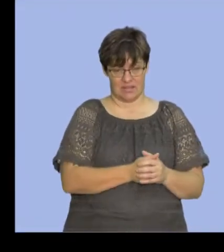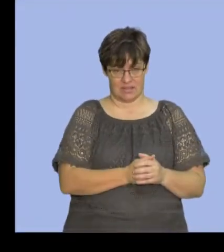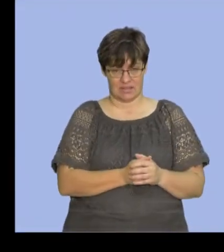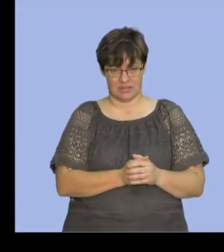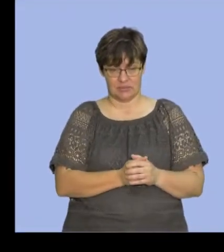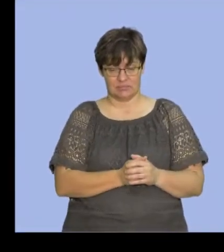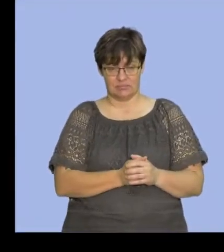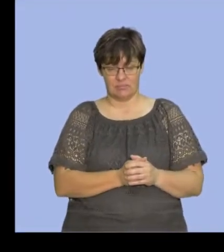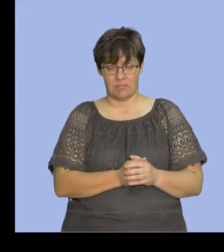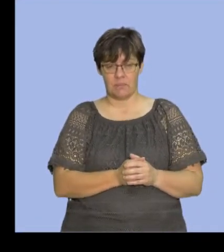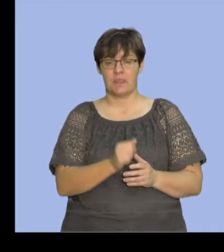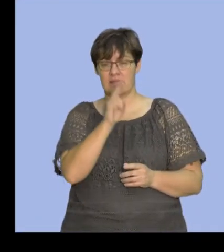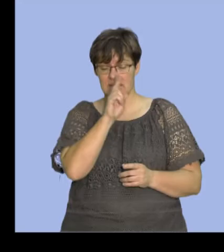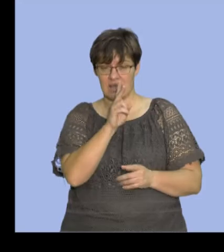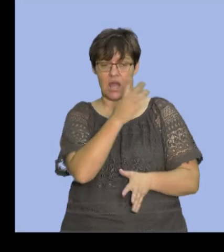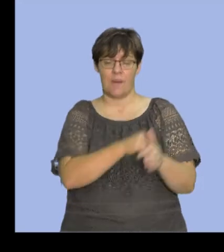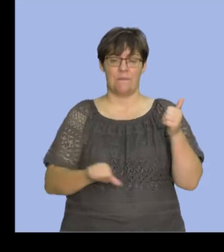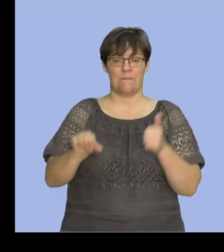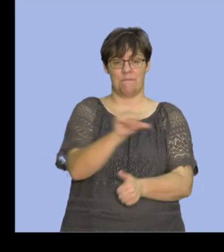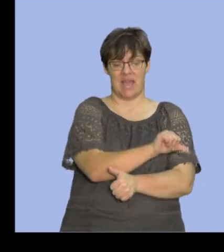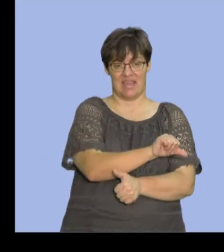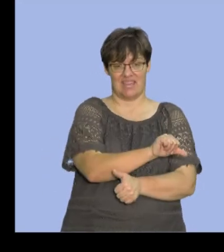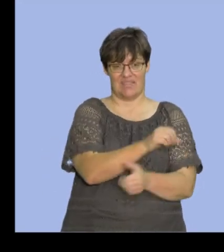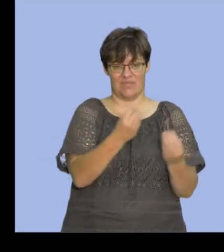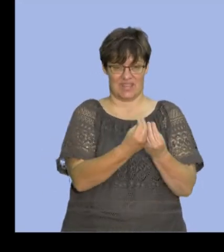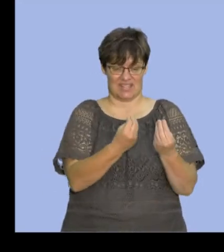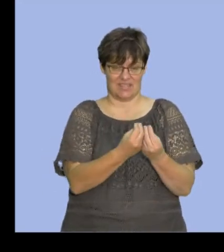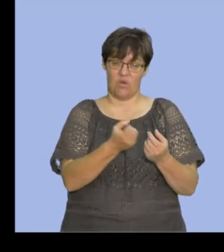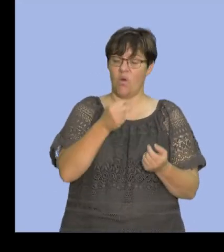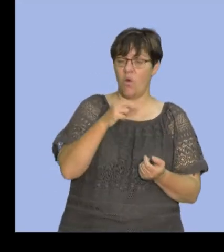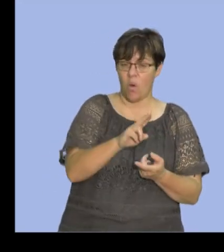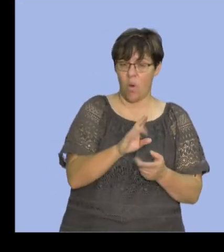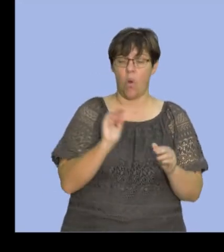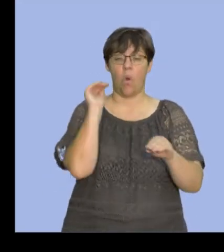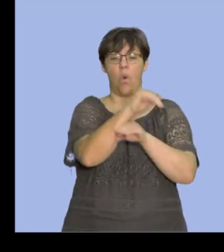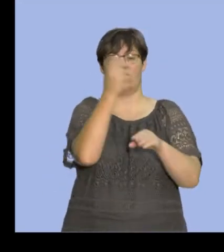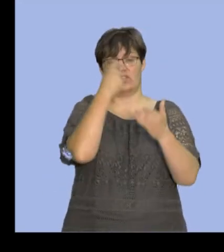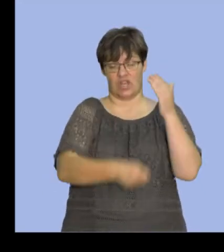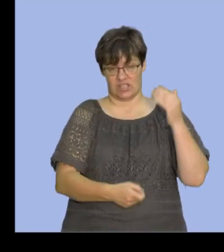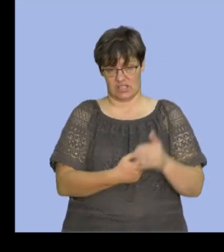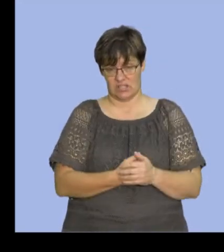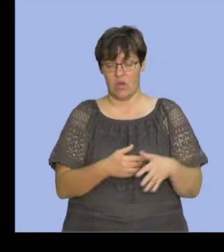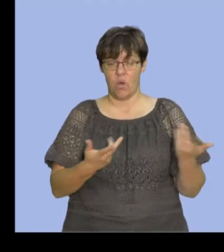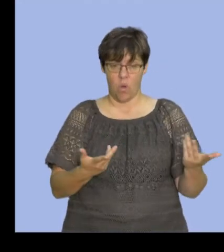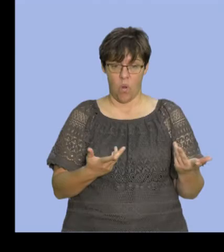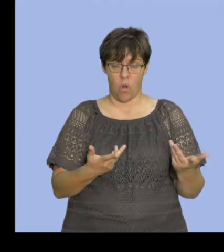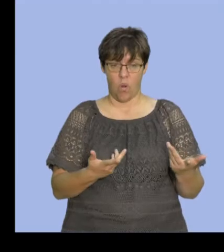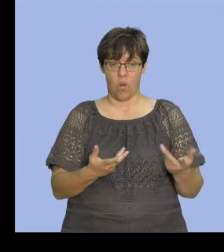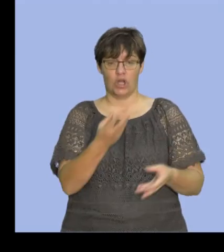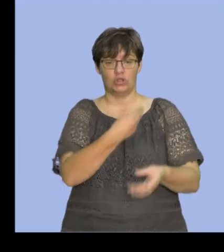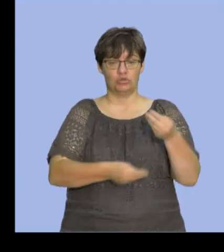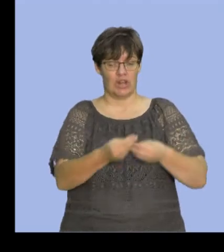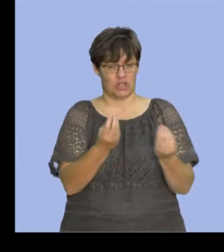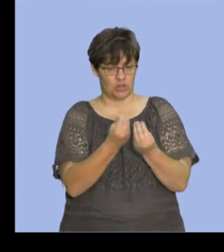see it could be the return of goods or an overcharge, or we may be returning trading